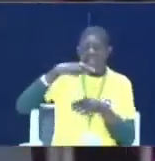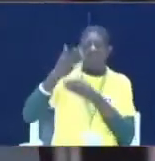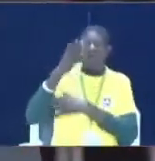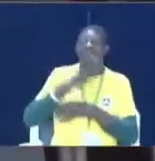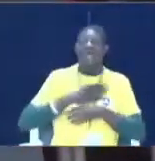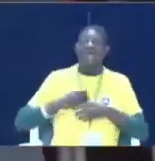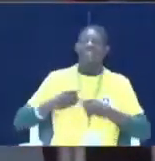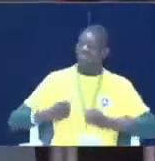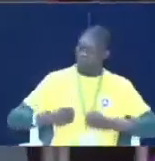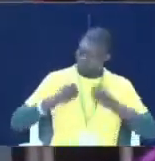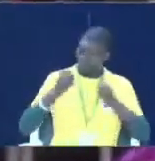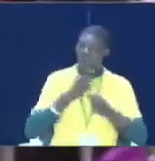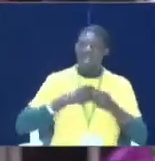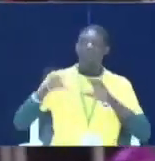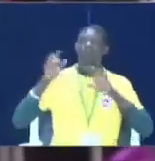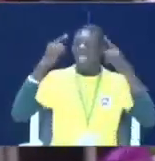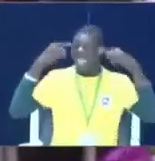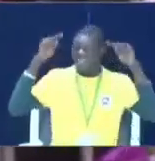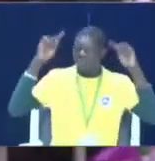enlarge.